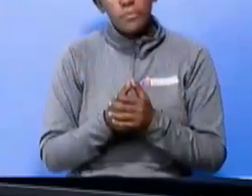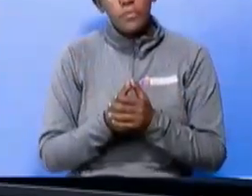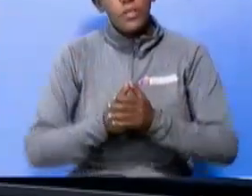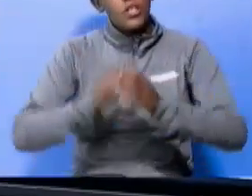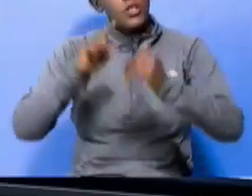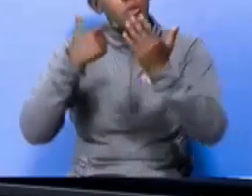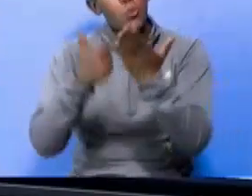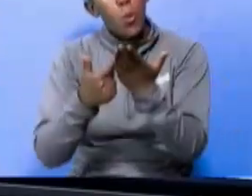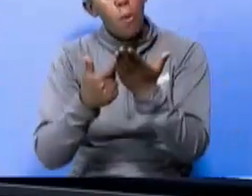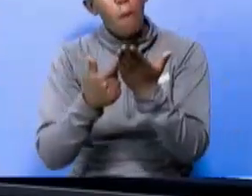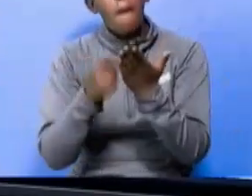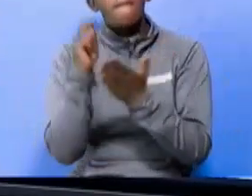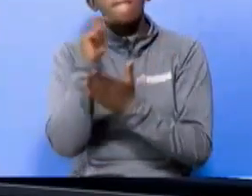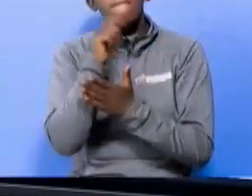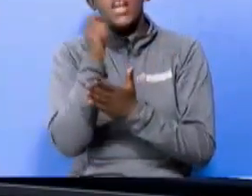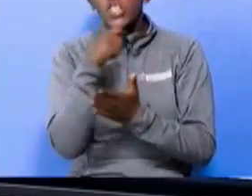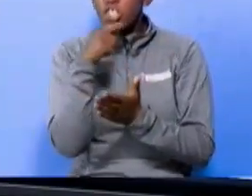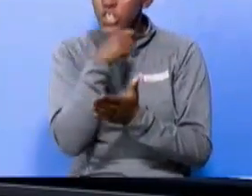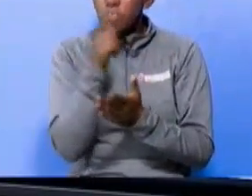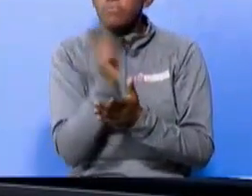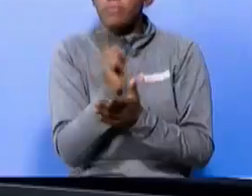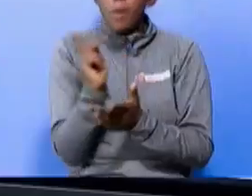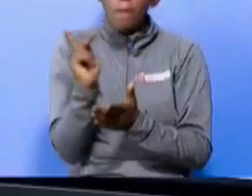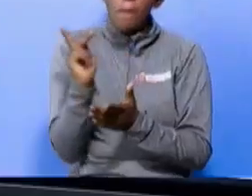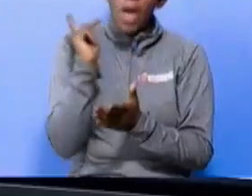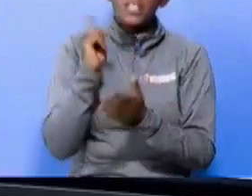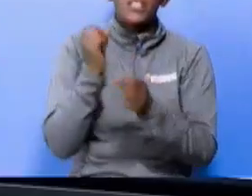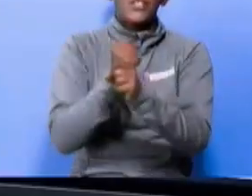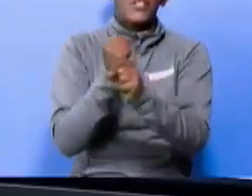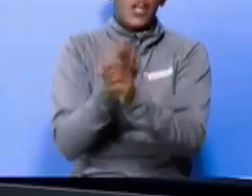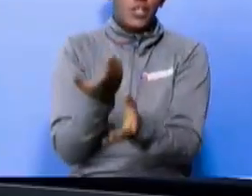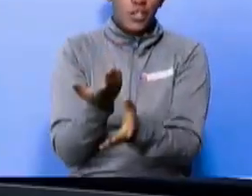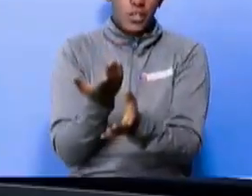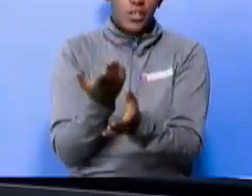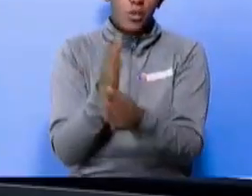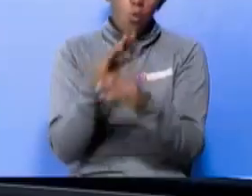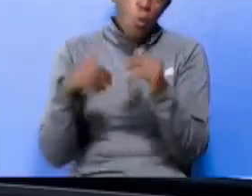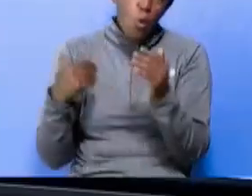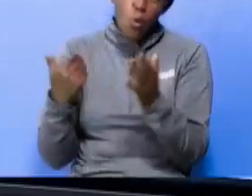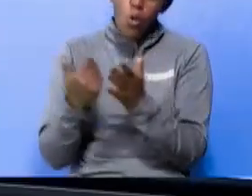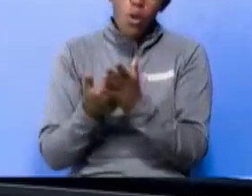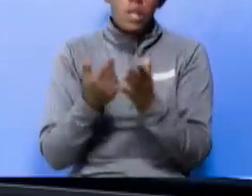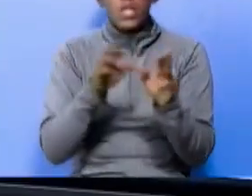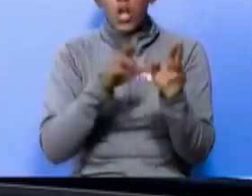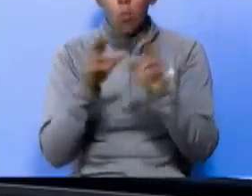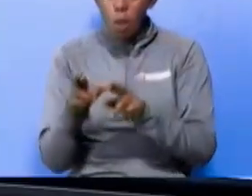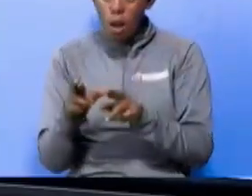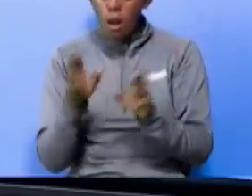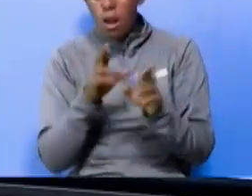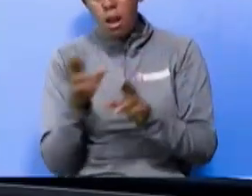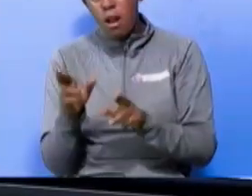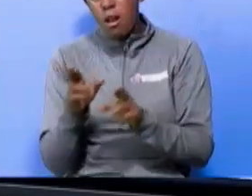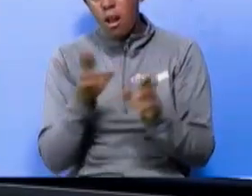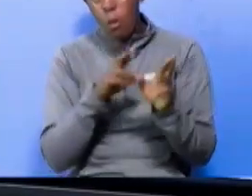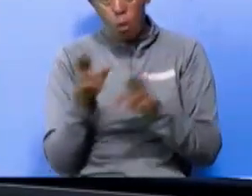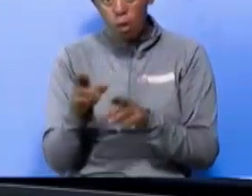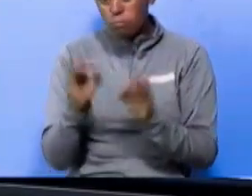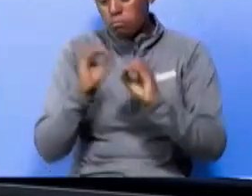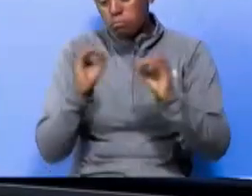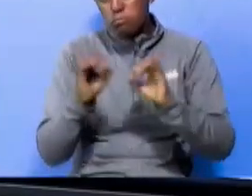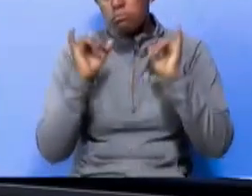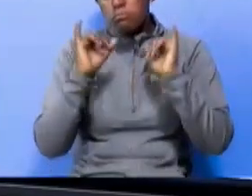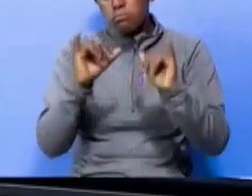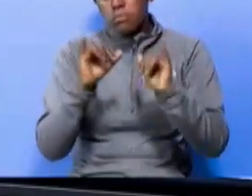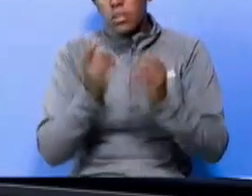So, brushed is a past action. You are welcome to use all these regular verbs without changing their